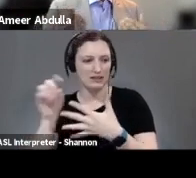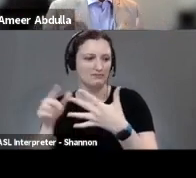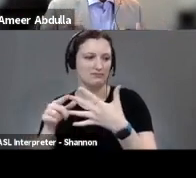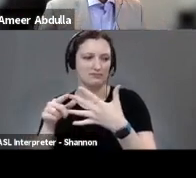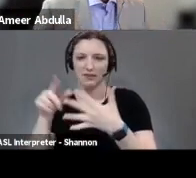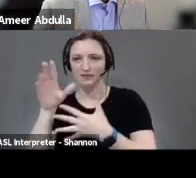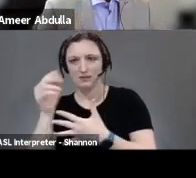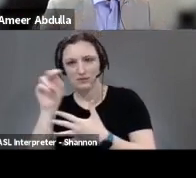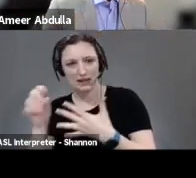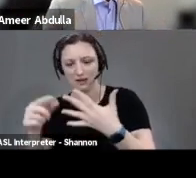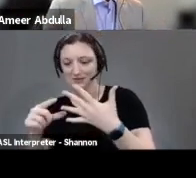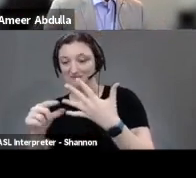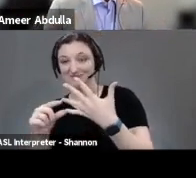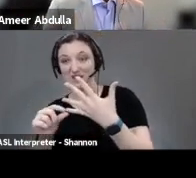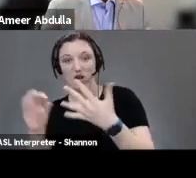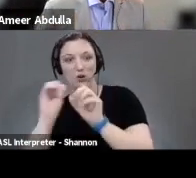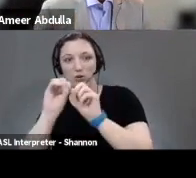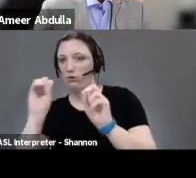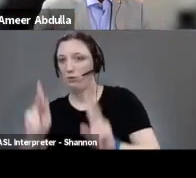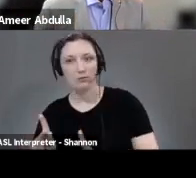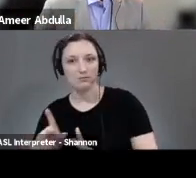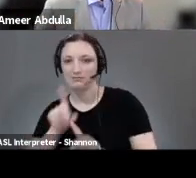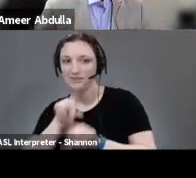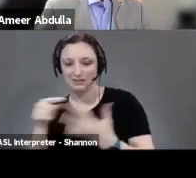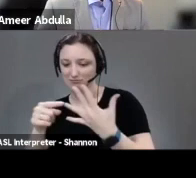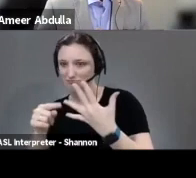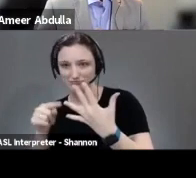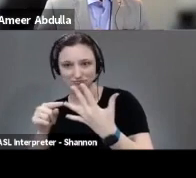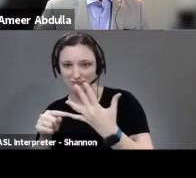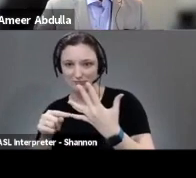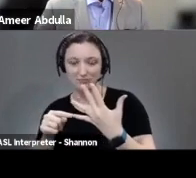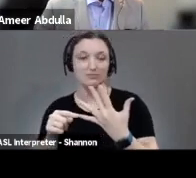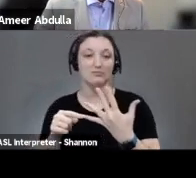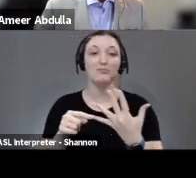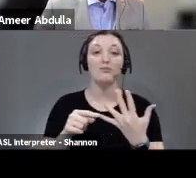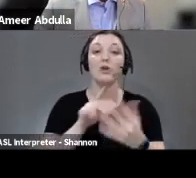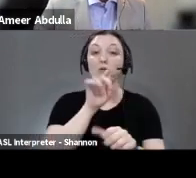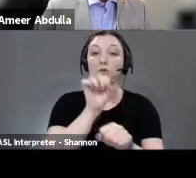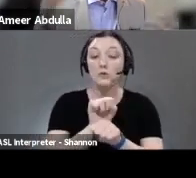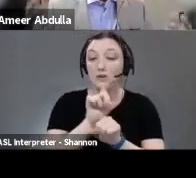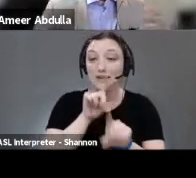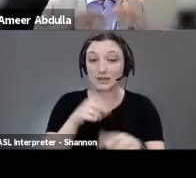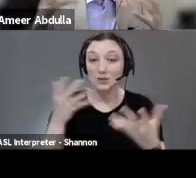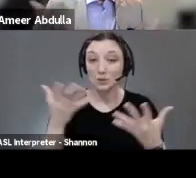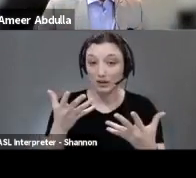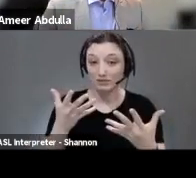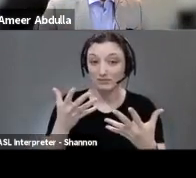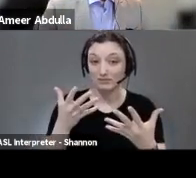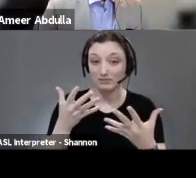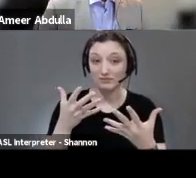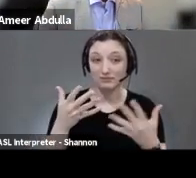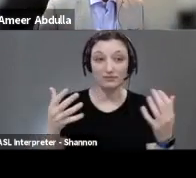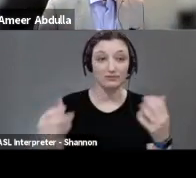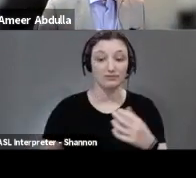loans are where the most traps come in, but no takers on that one. The actual answer from a full bore,